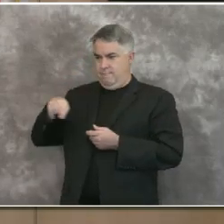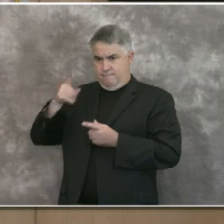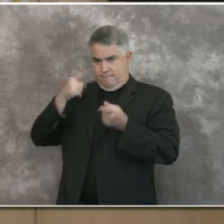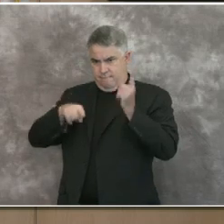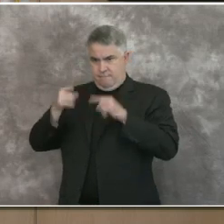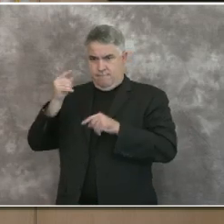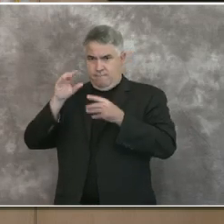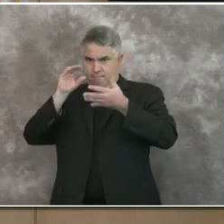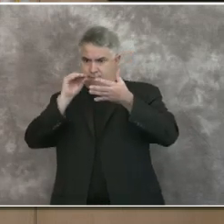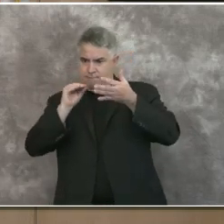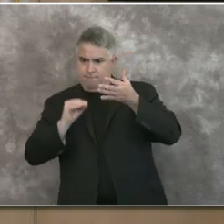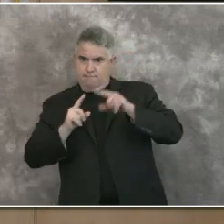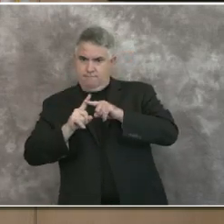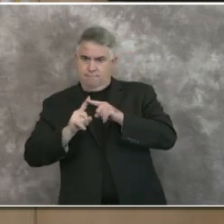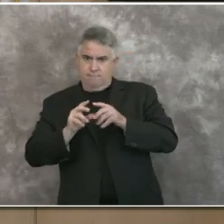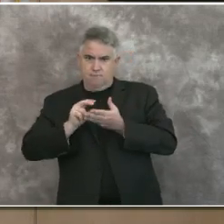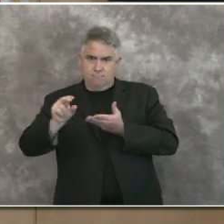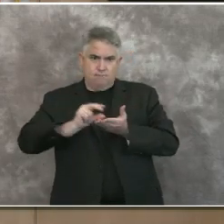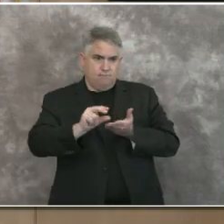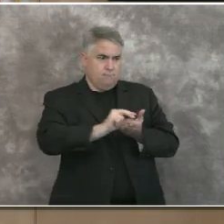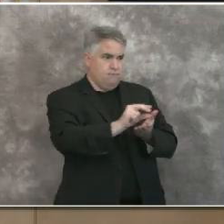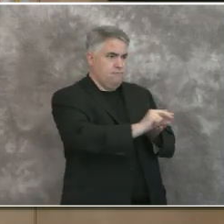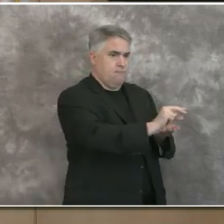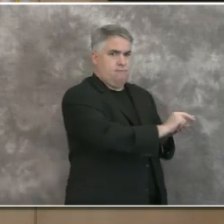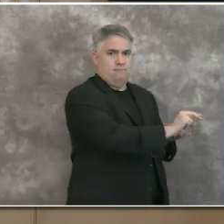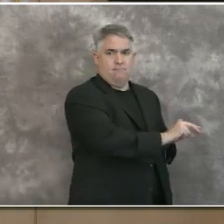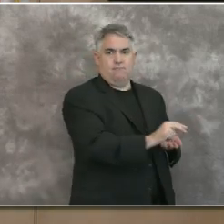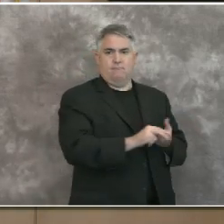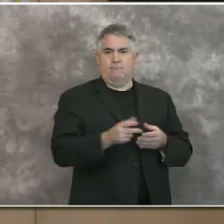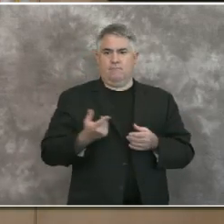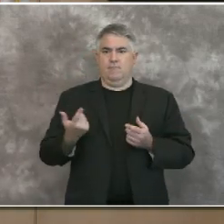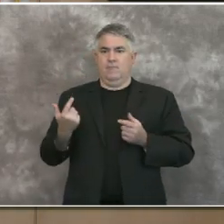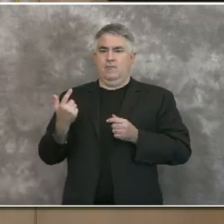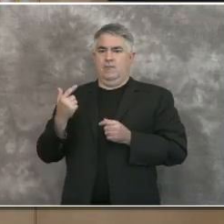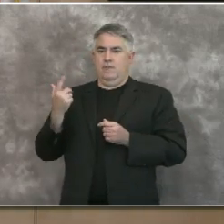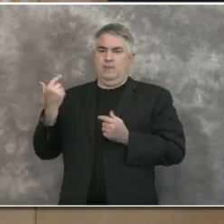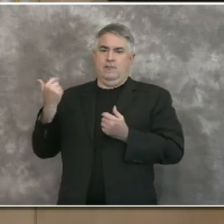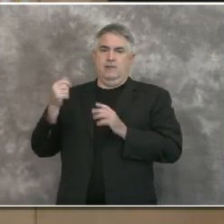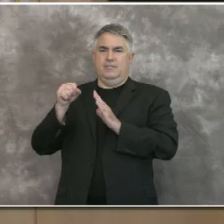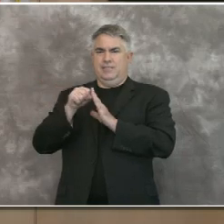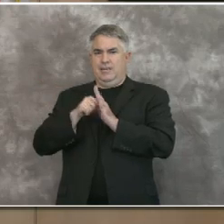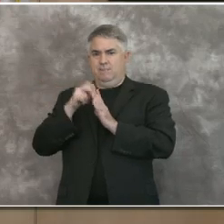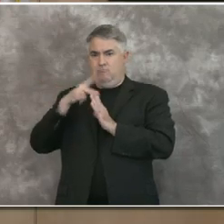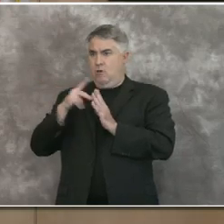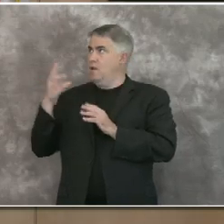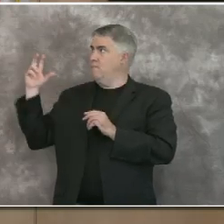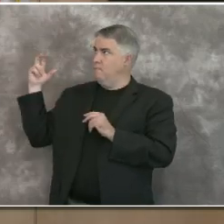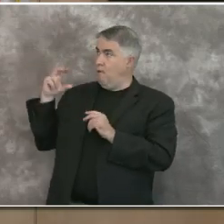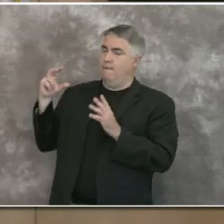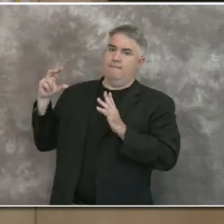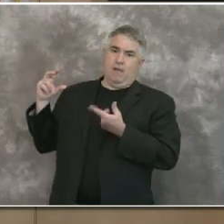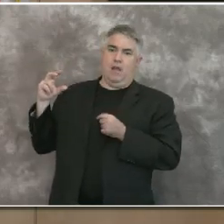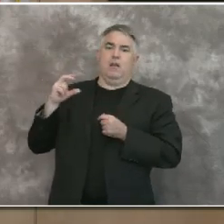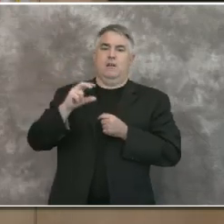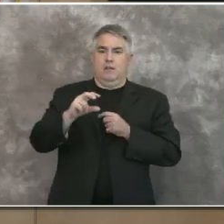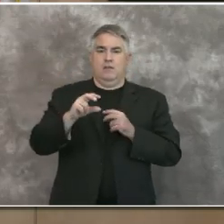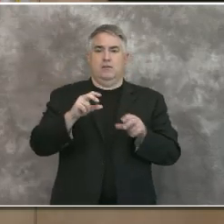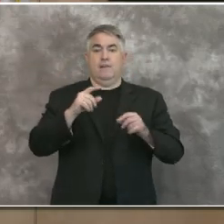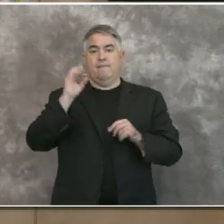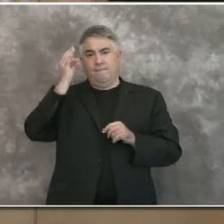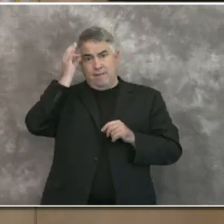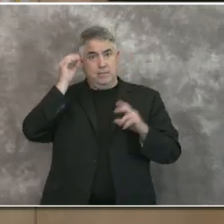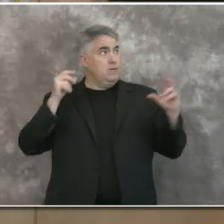think the intent is to look at what state programs are available, what federal programs are available, and where can we step in to fill the gap. We're